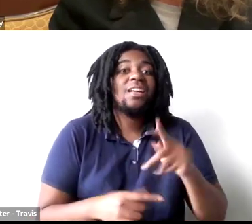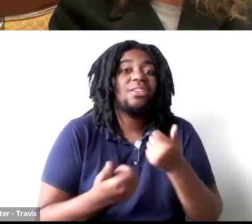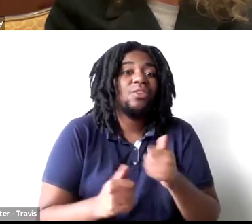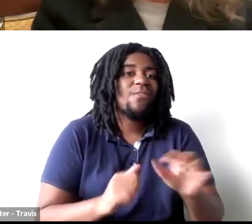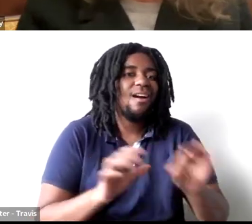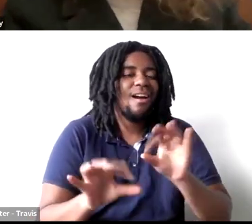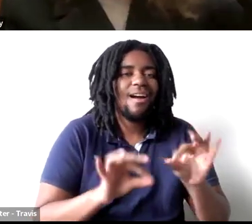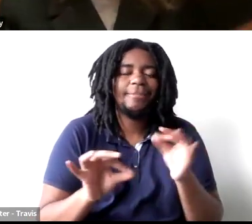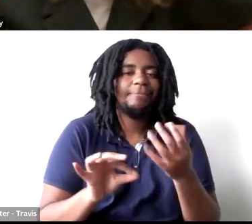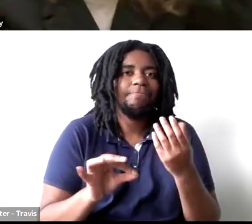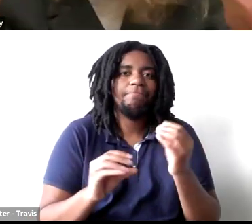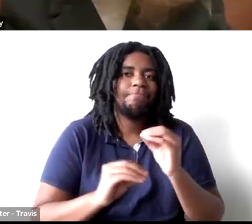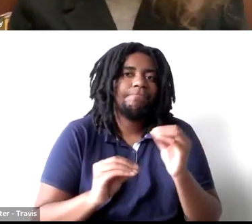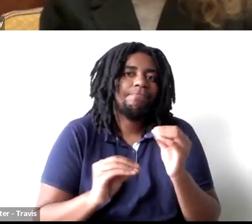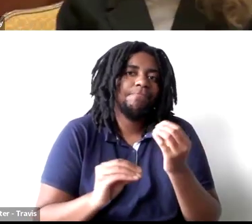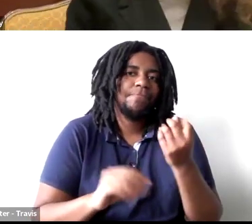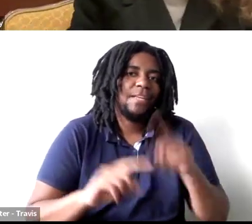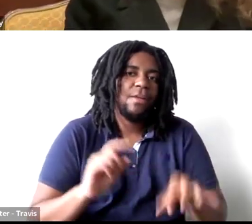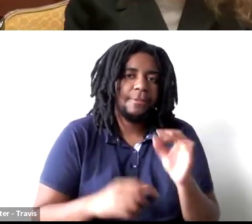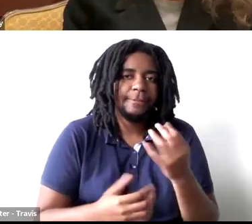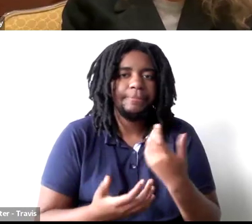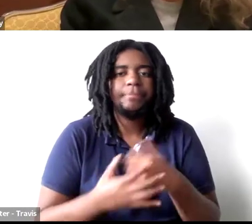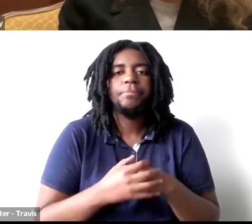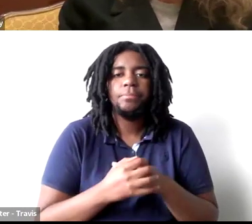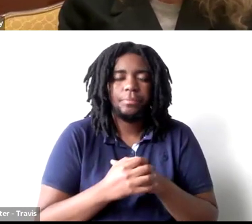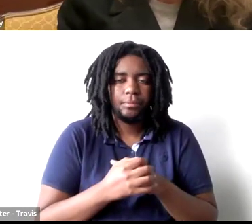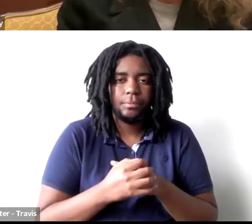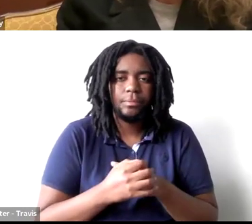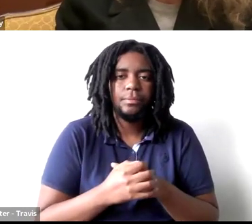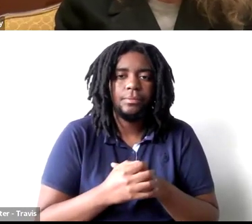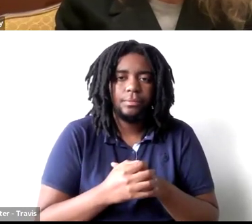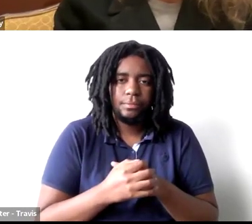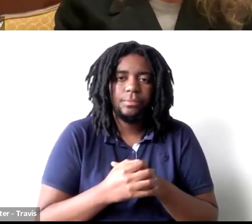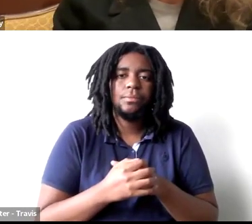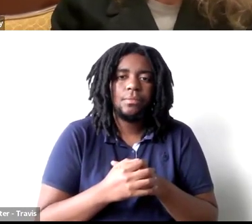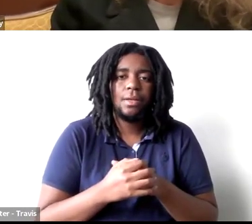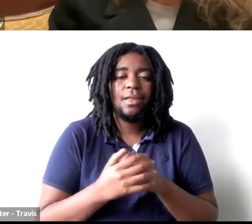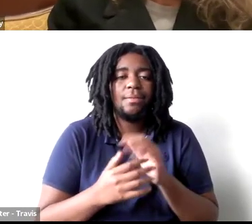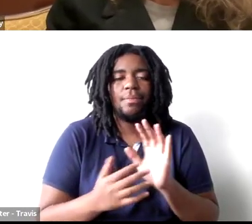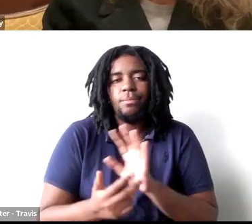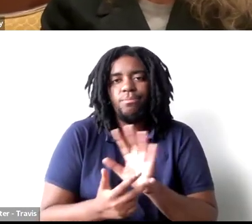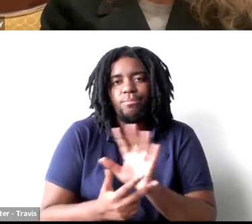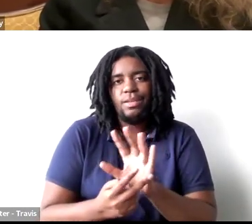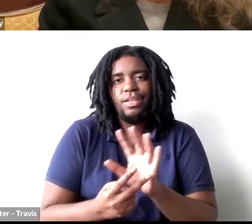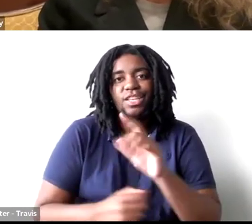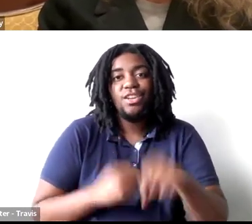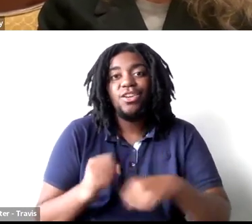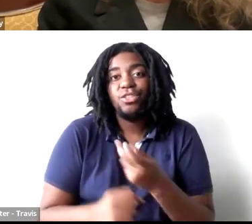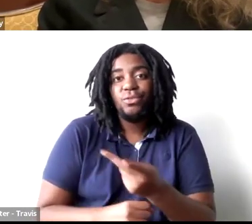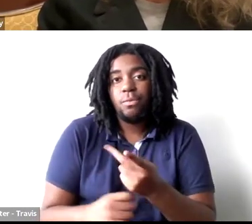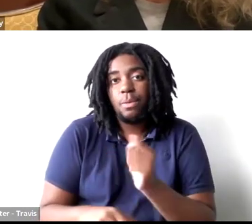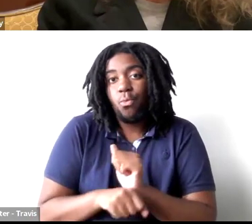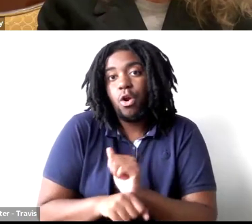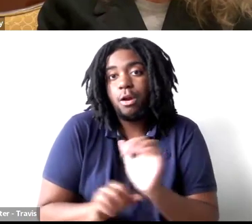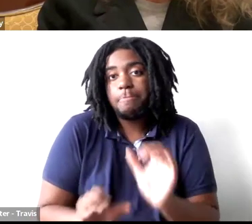them as of yet. And I don't know exactly when they would have, what years exactly they might have been